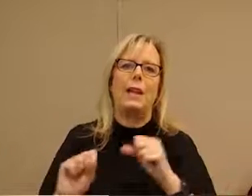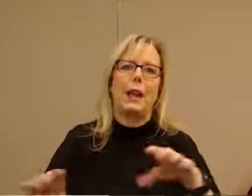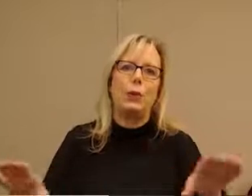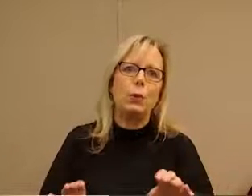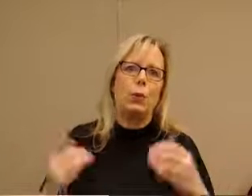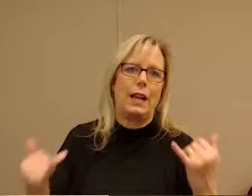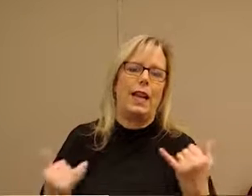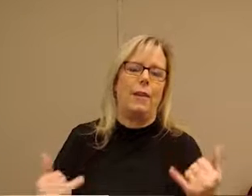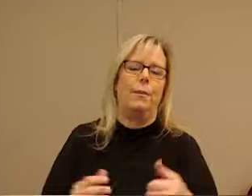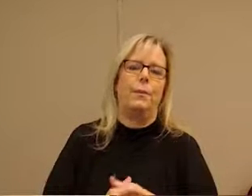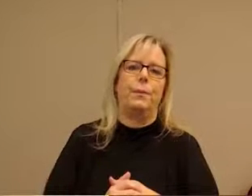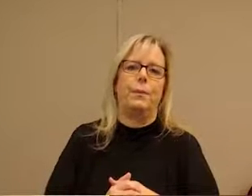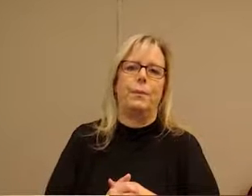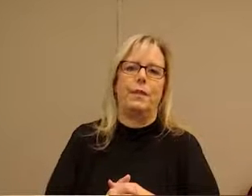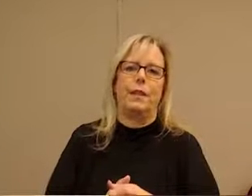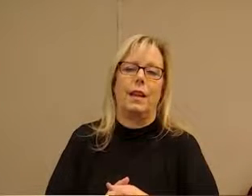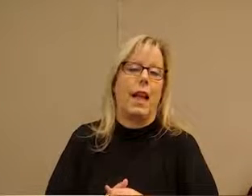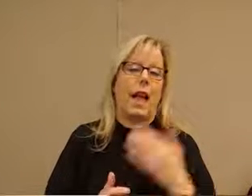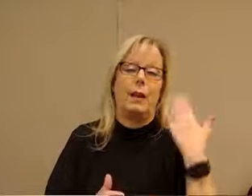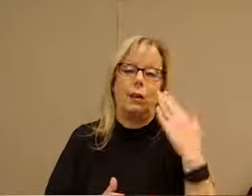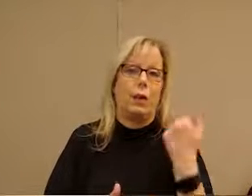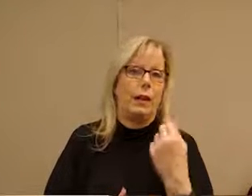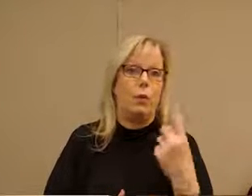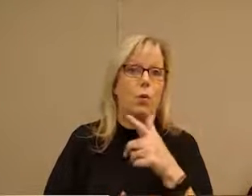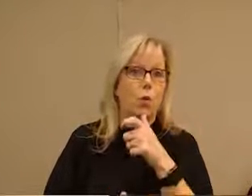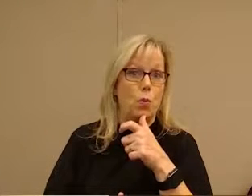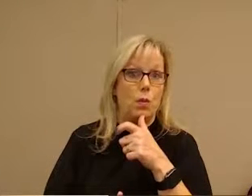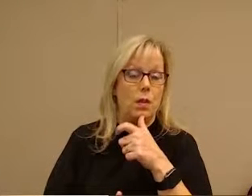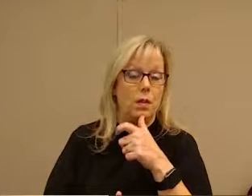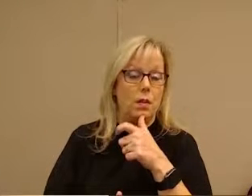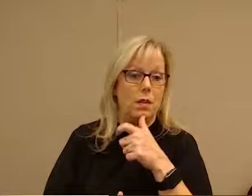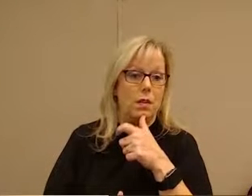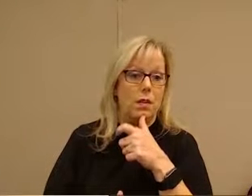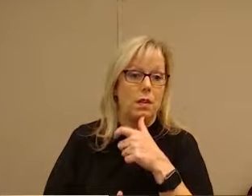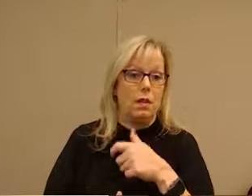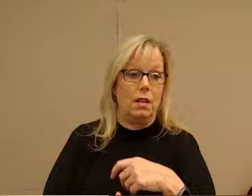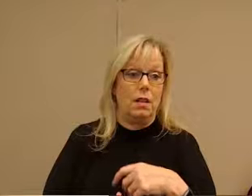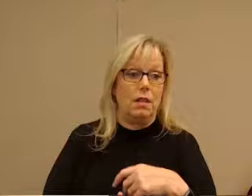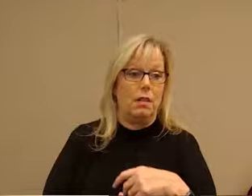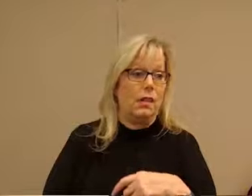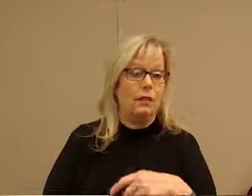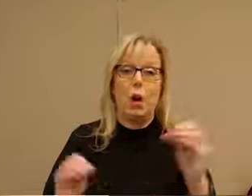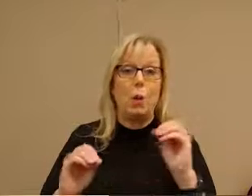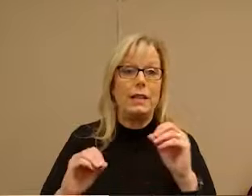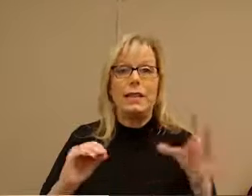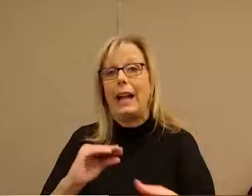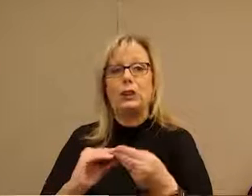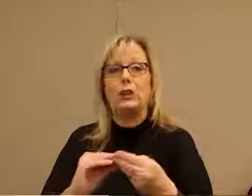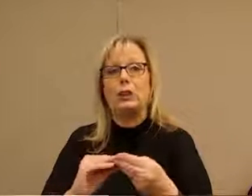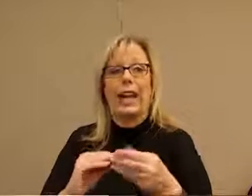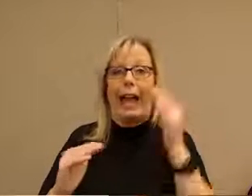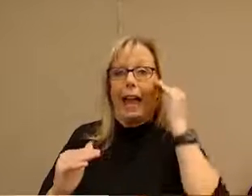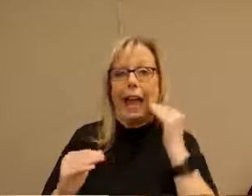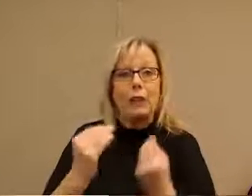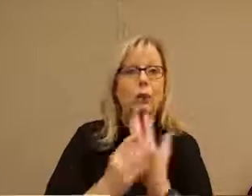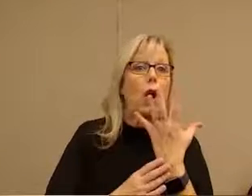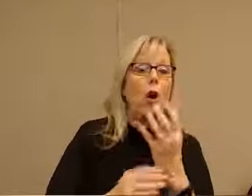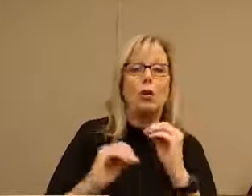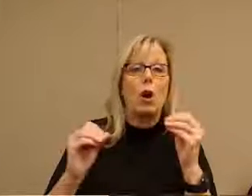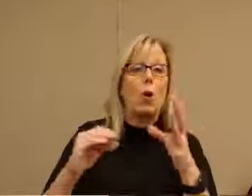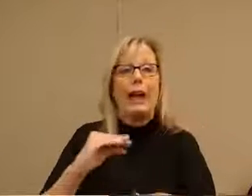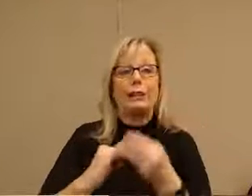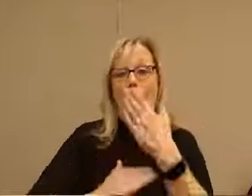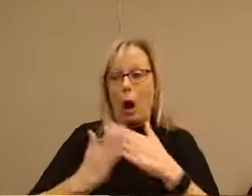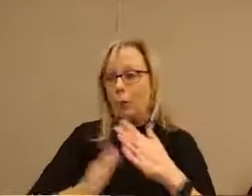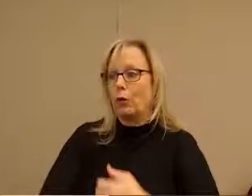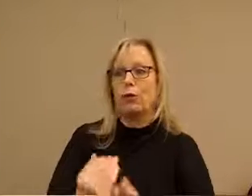now. I don't know anybody that has growed extra fingers, heads, or whatever from the vaccine. I don't want to hear all that.